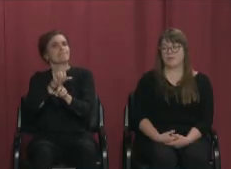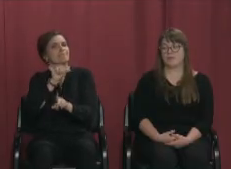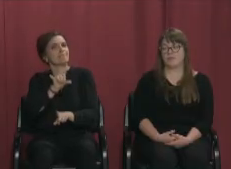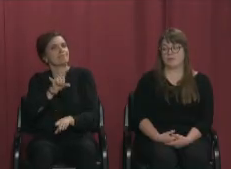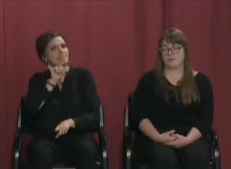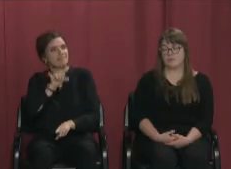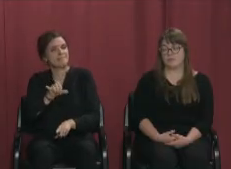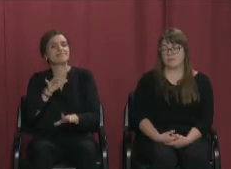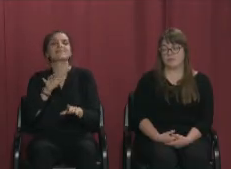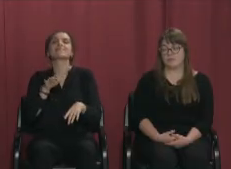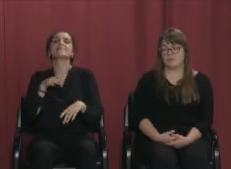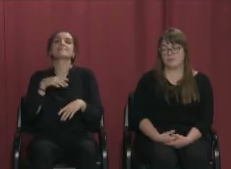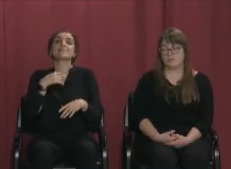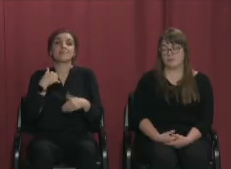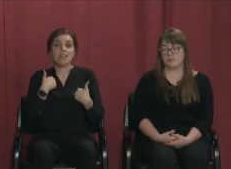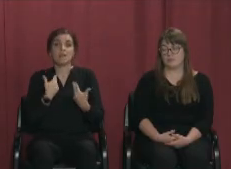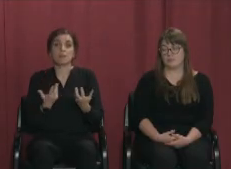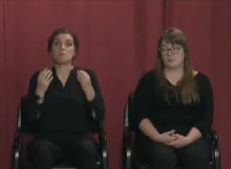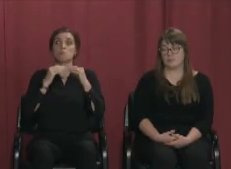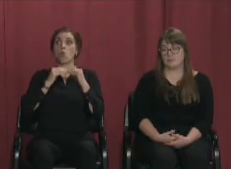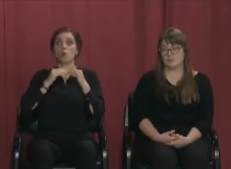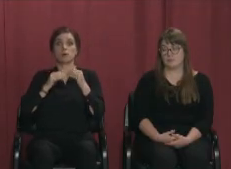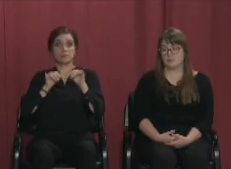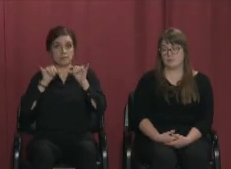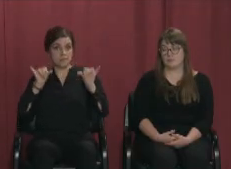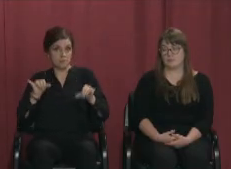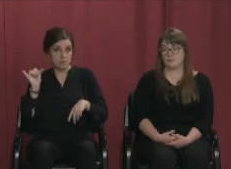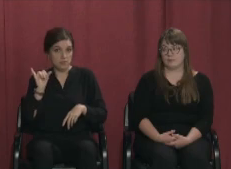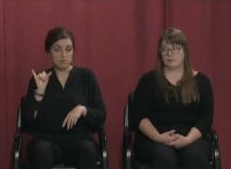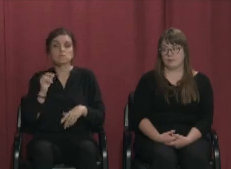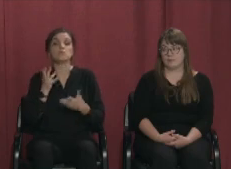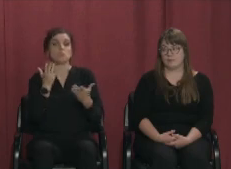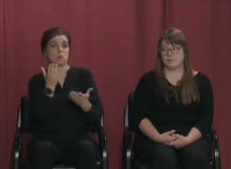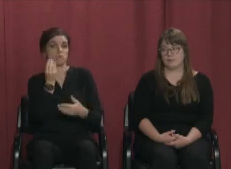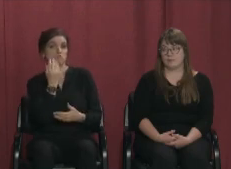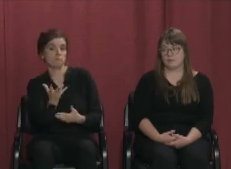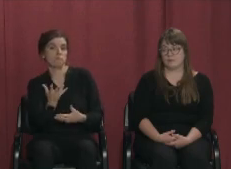systems, because what we also do after each election, and this is the thing that we